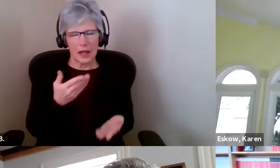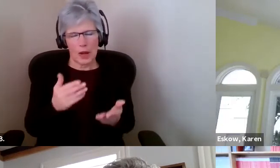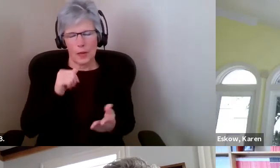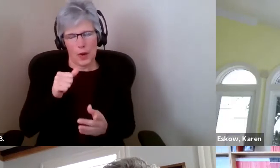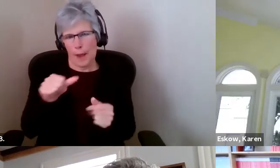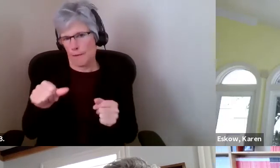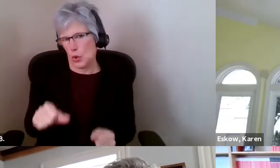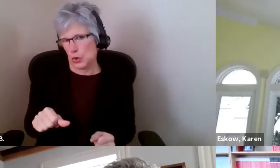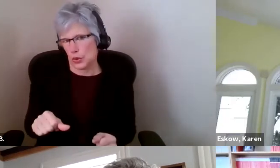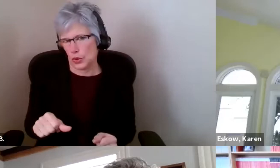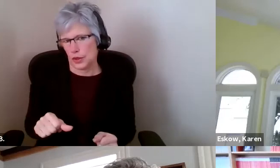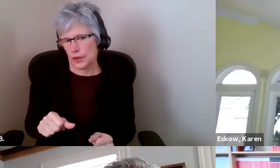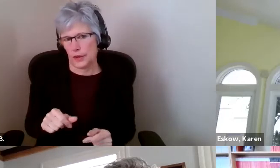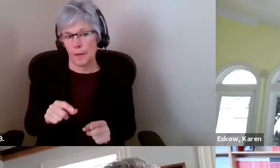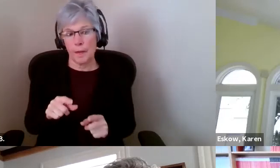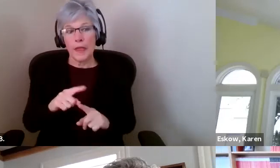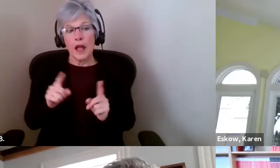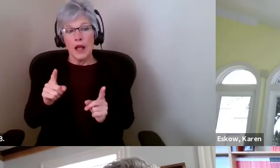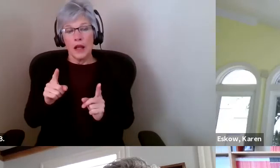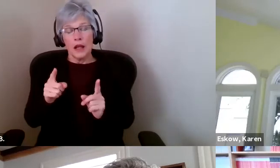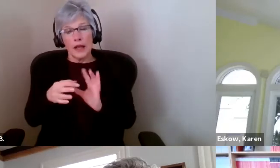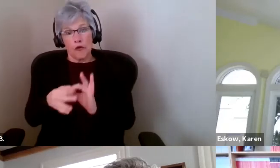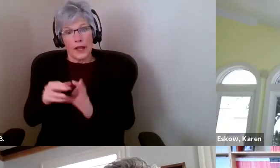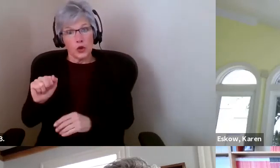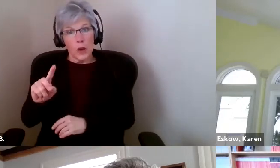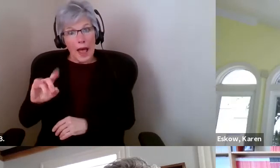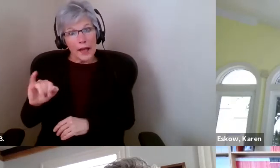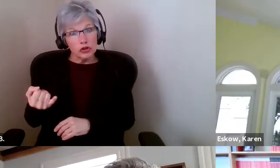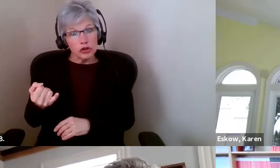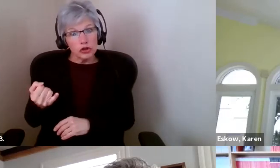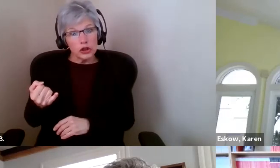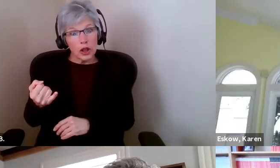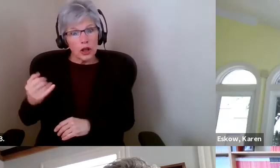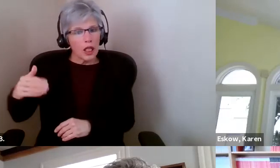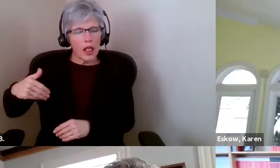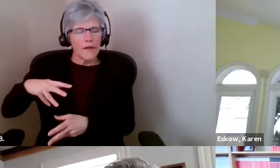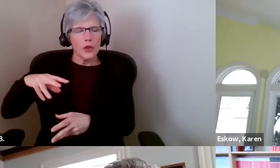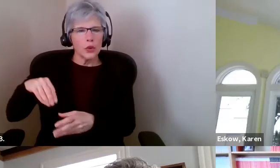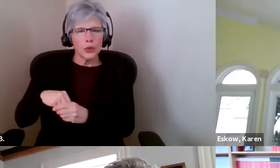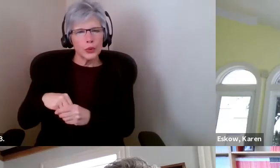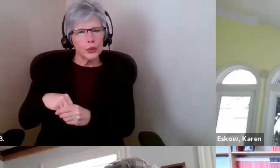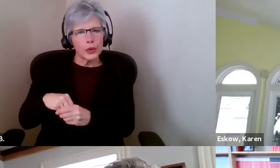can find them on your own, right? As for adjuncts, I haven't included them on the Dean's Office Tips.